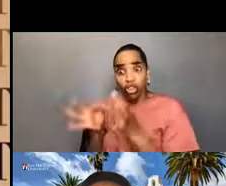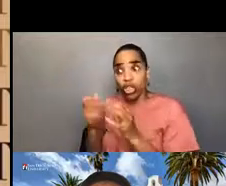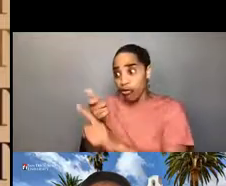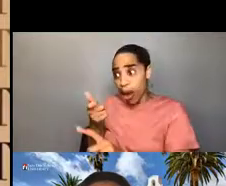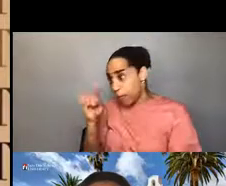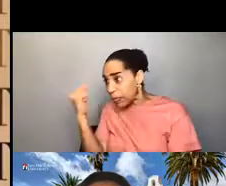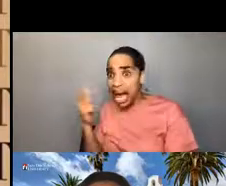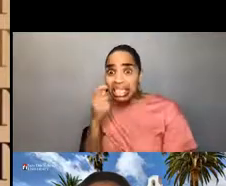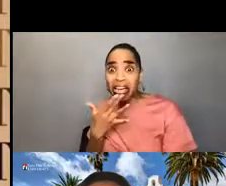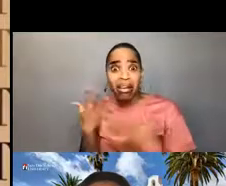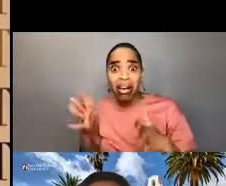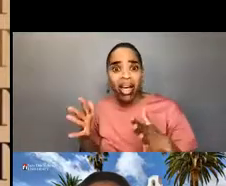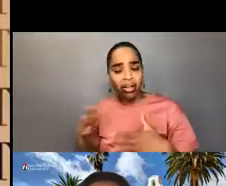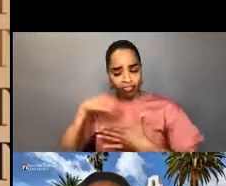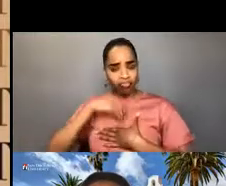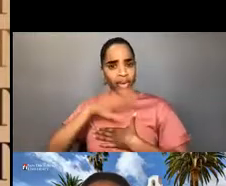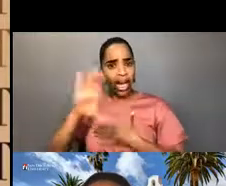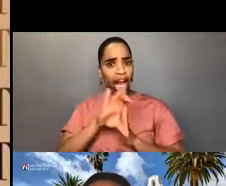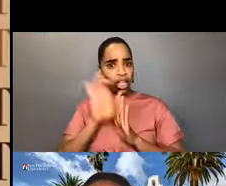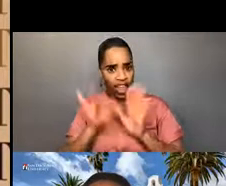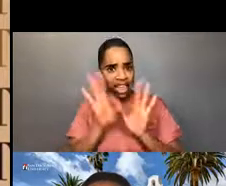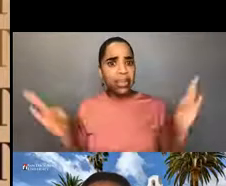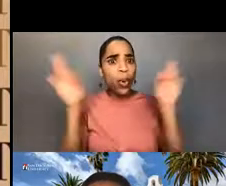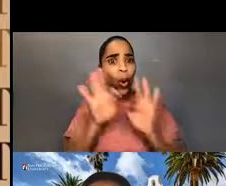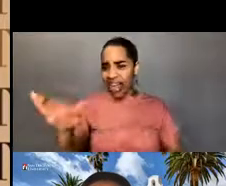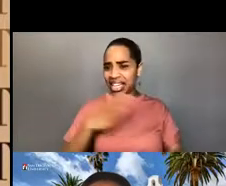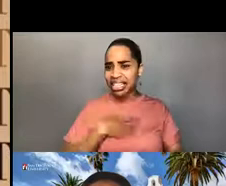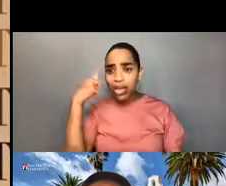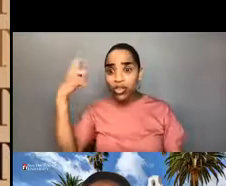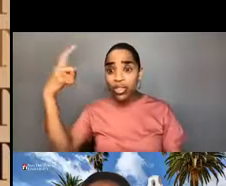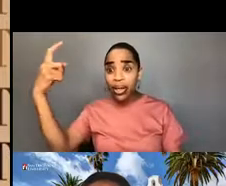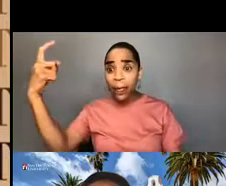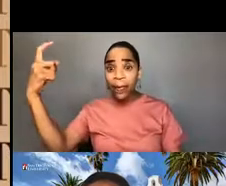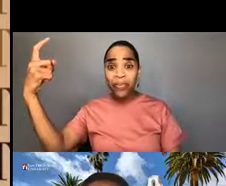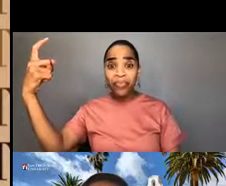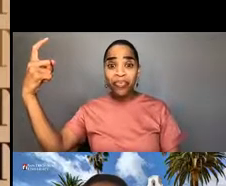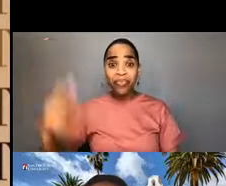skin, but by the content of their character. I have a dream.